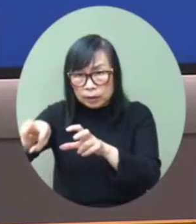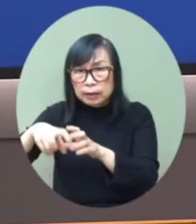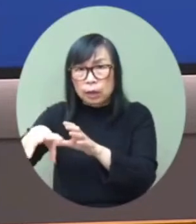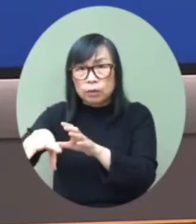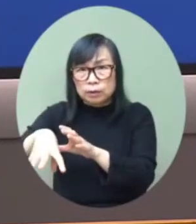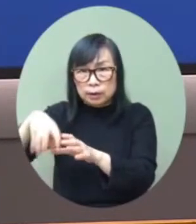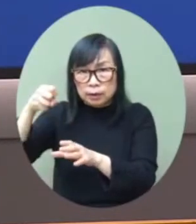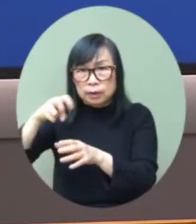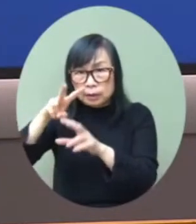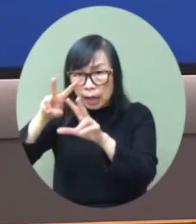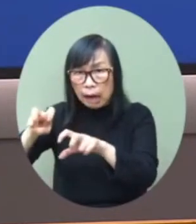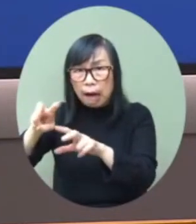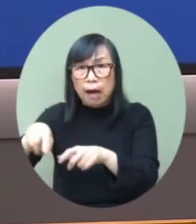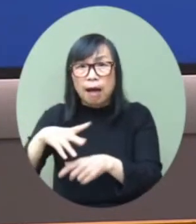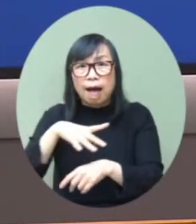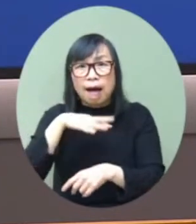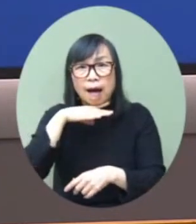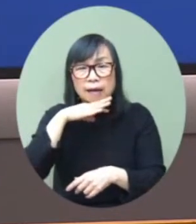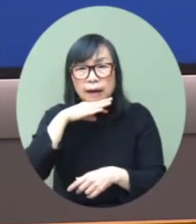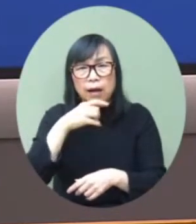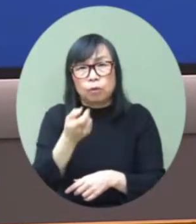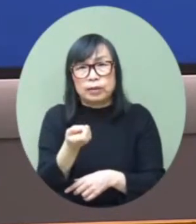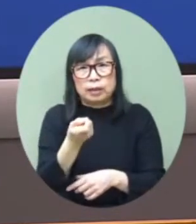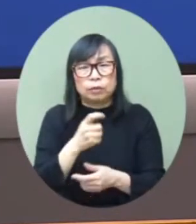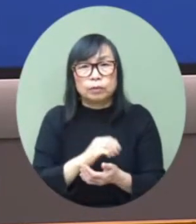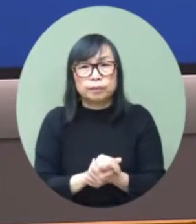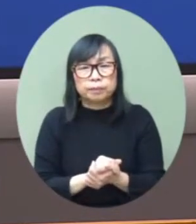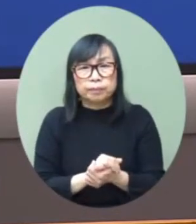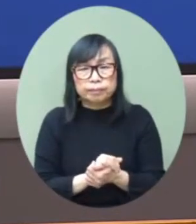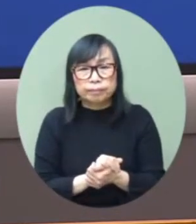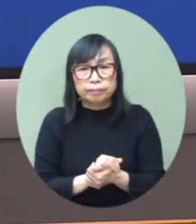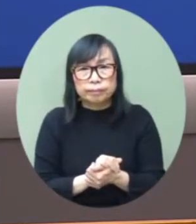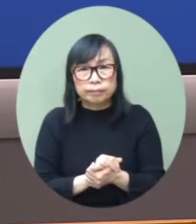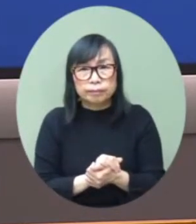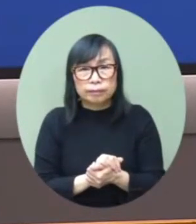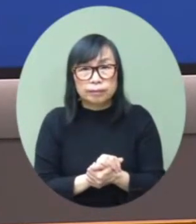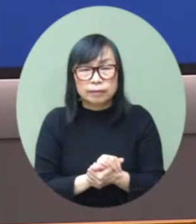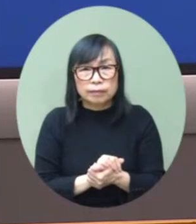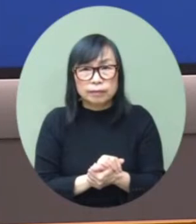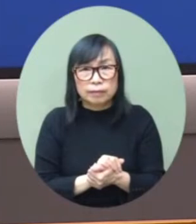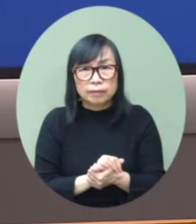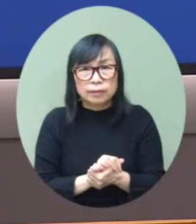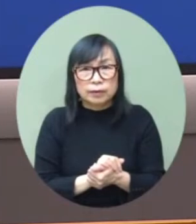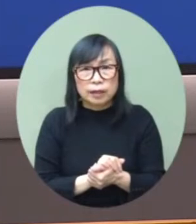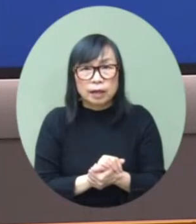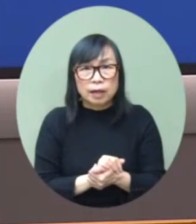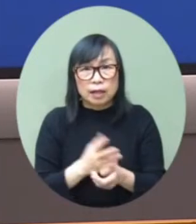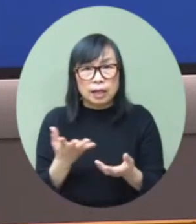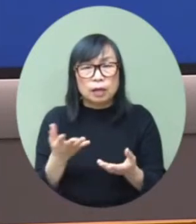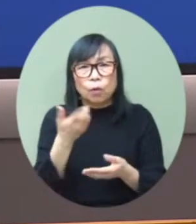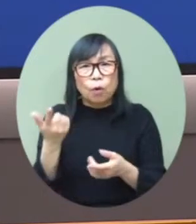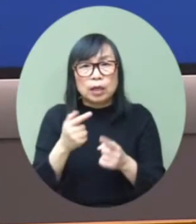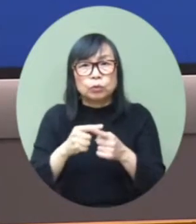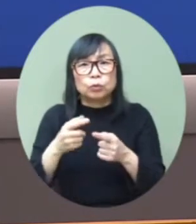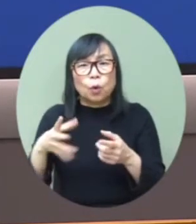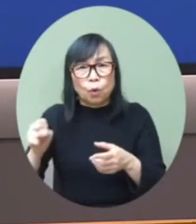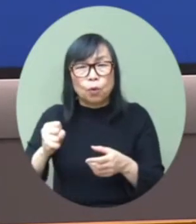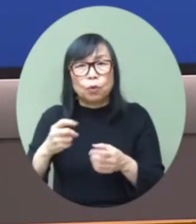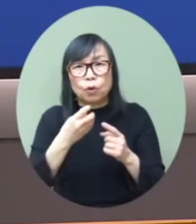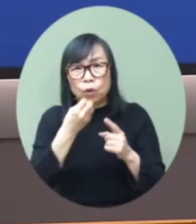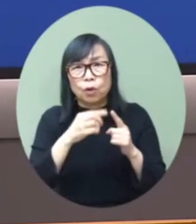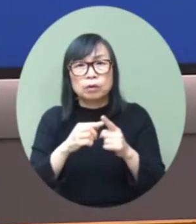cases reported, with our random checks, the number of false reports is extremely